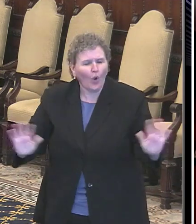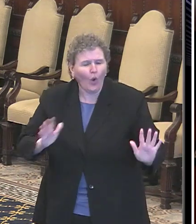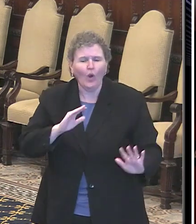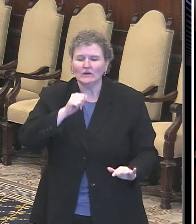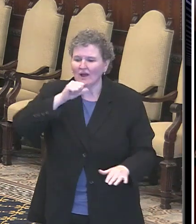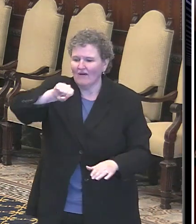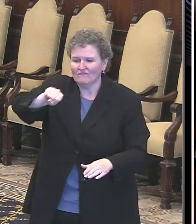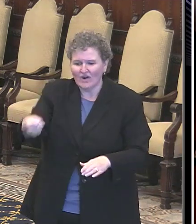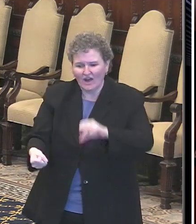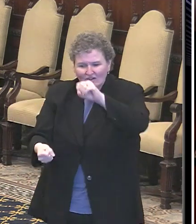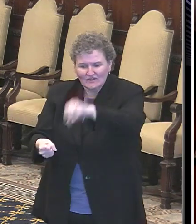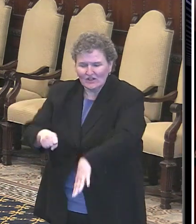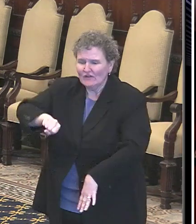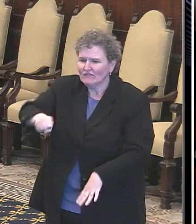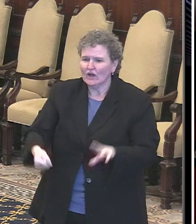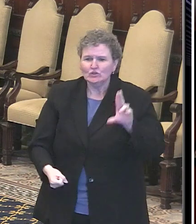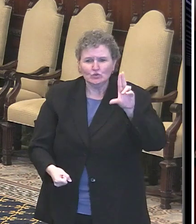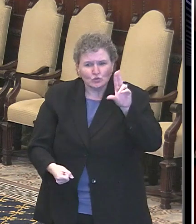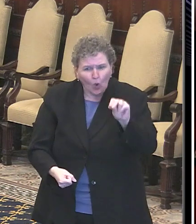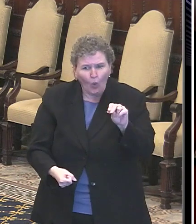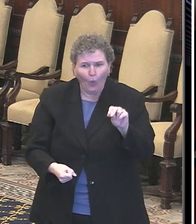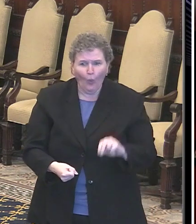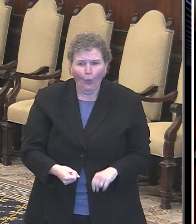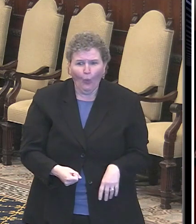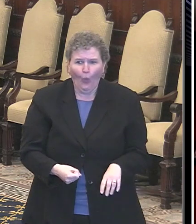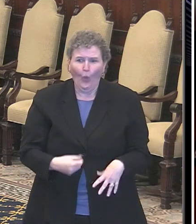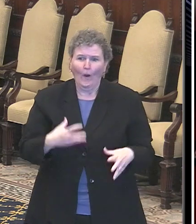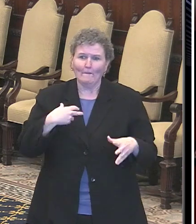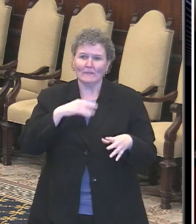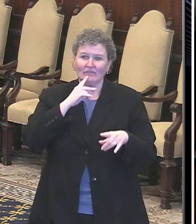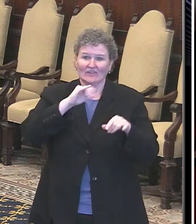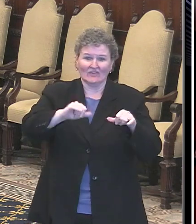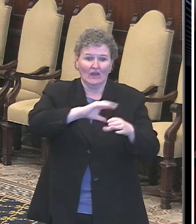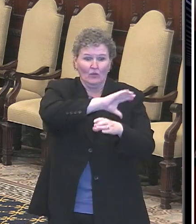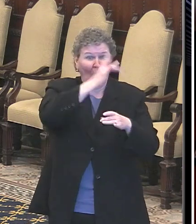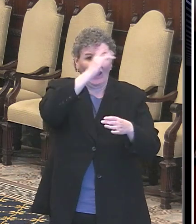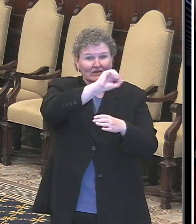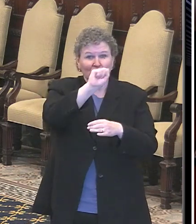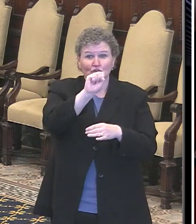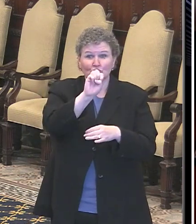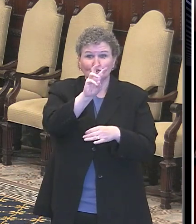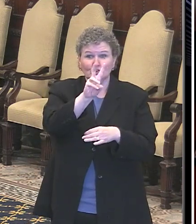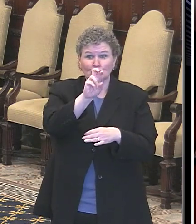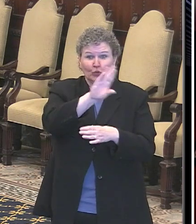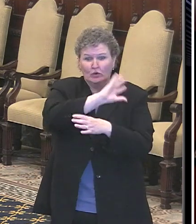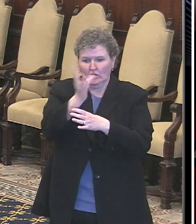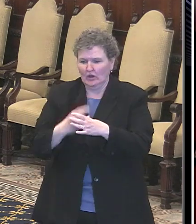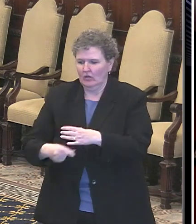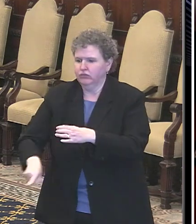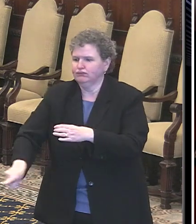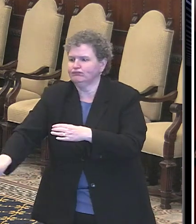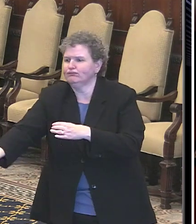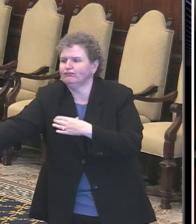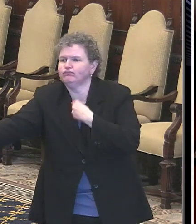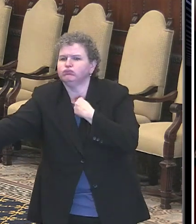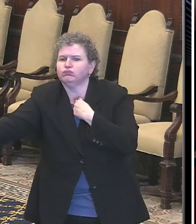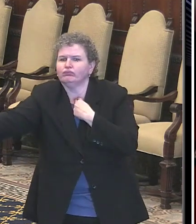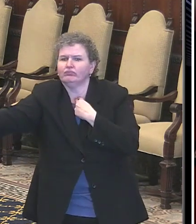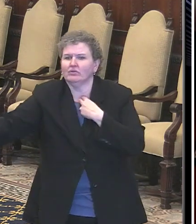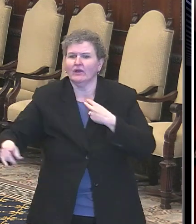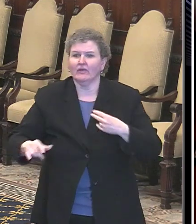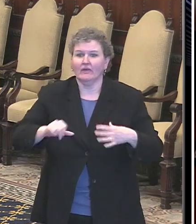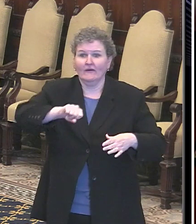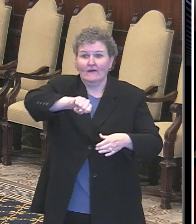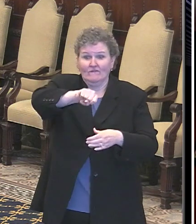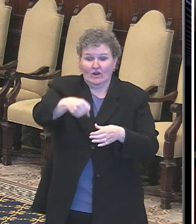should not be flushed down toilets. We also want to drive this point home. Flushable wipes are not flushable, despite